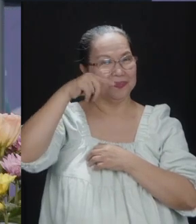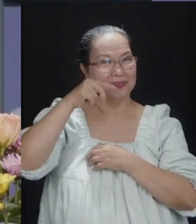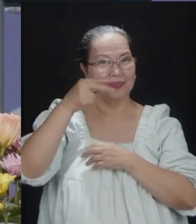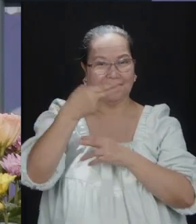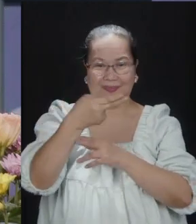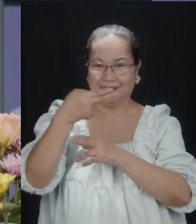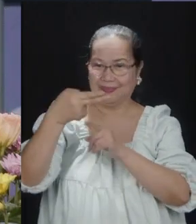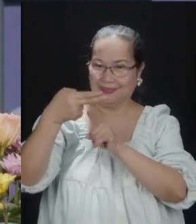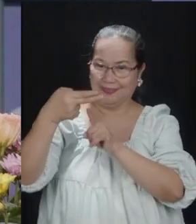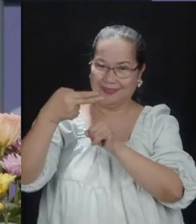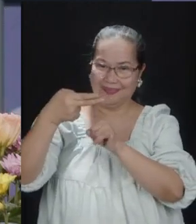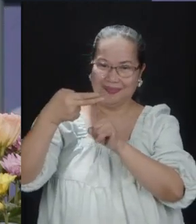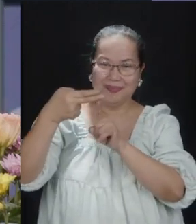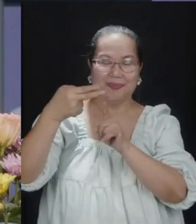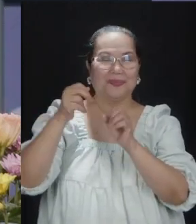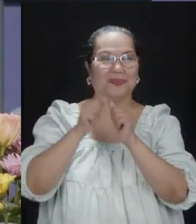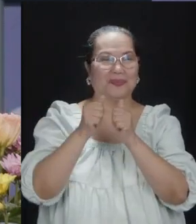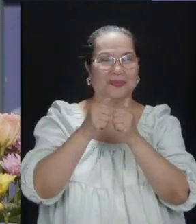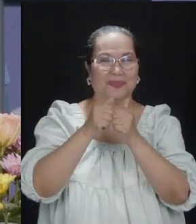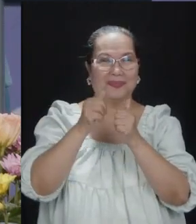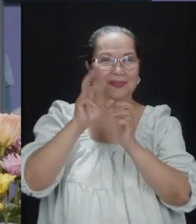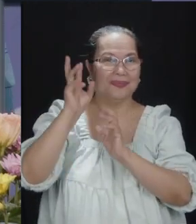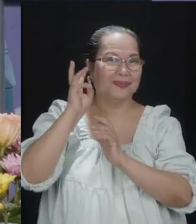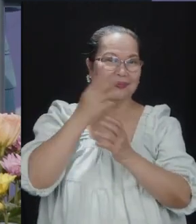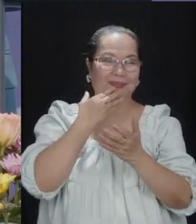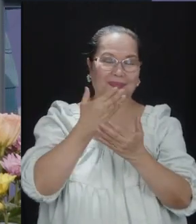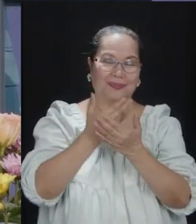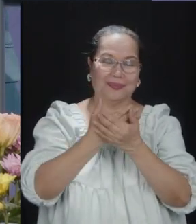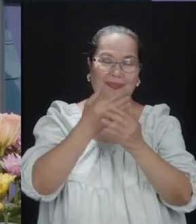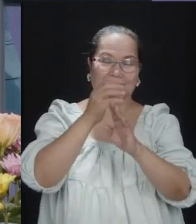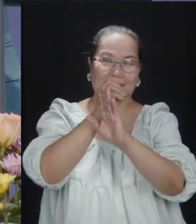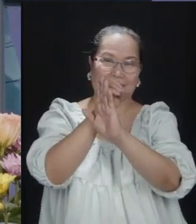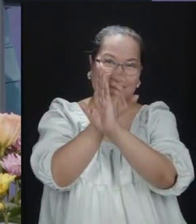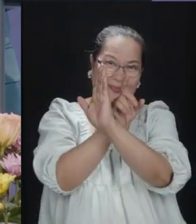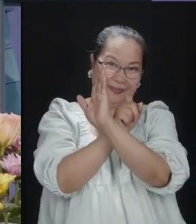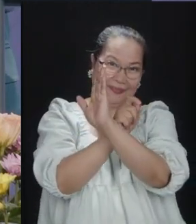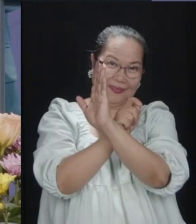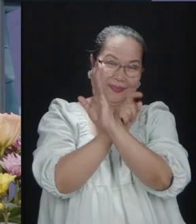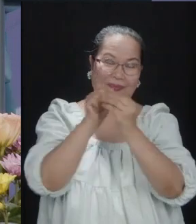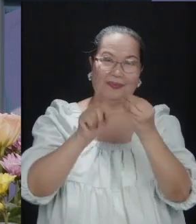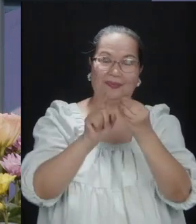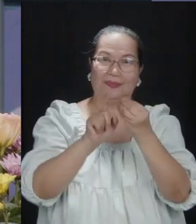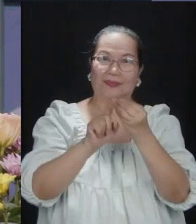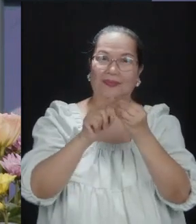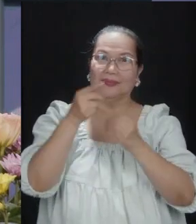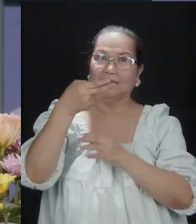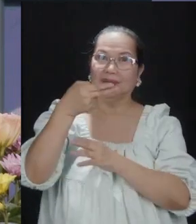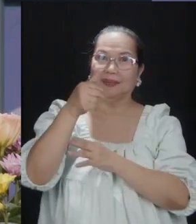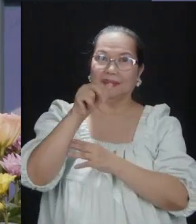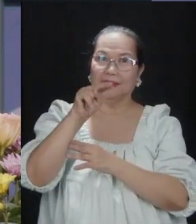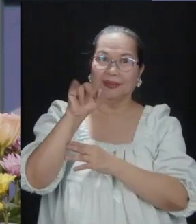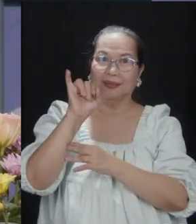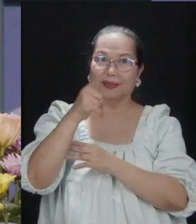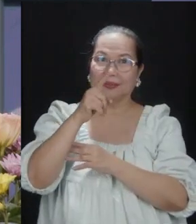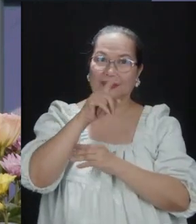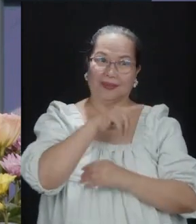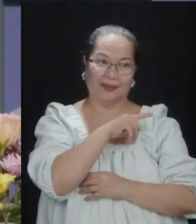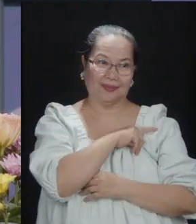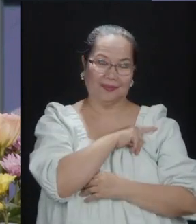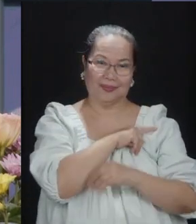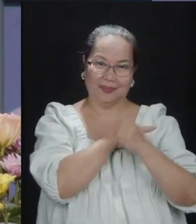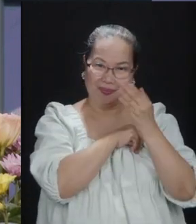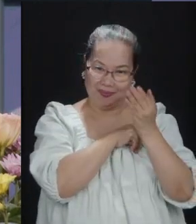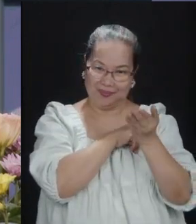that's how well-loved Hannah of the Old Testament is. Hannah's story is also personal to me, and